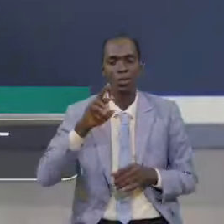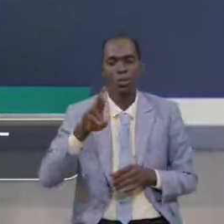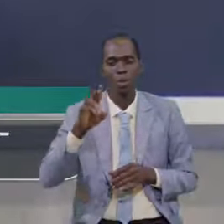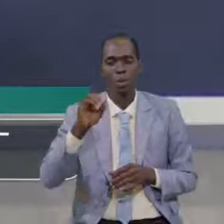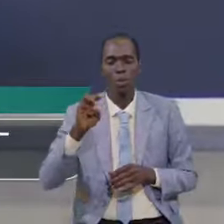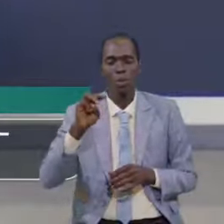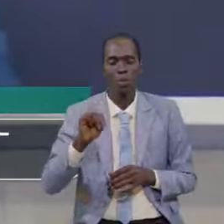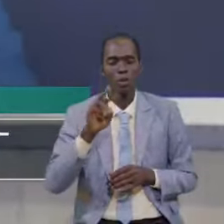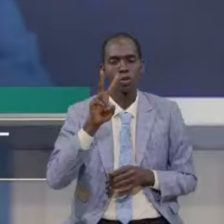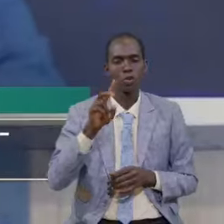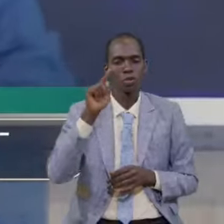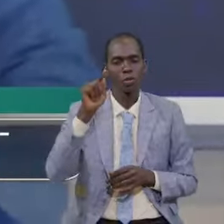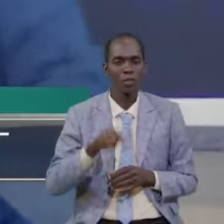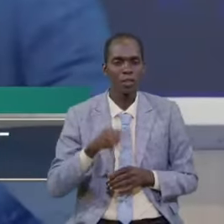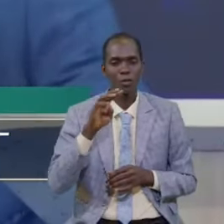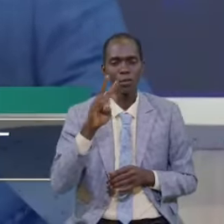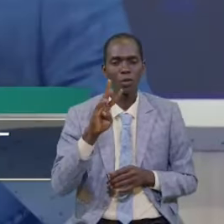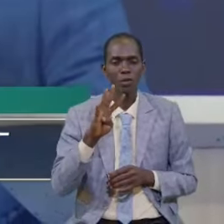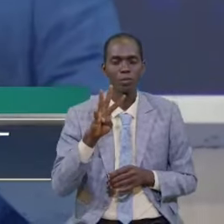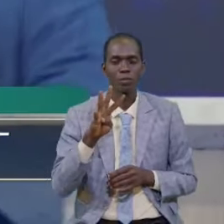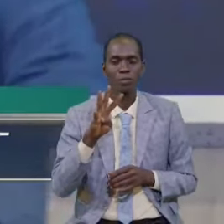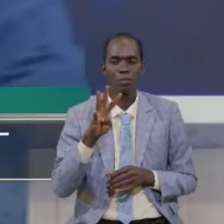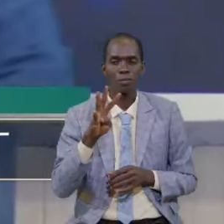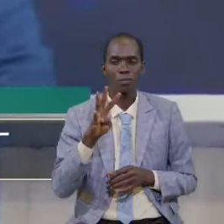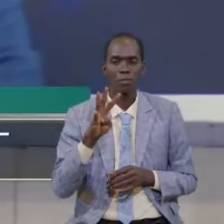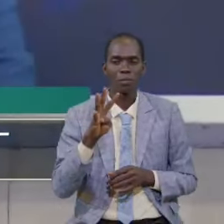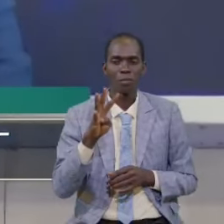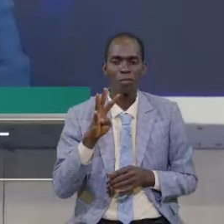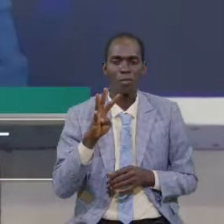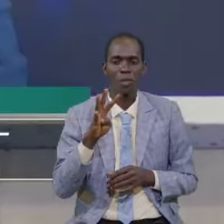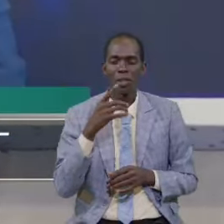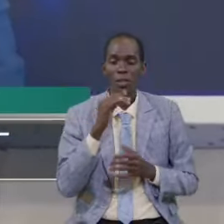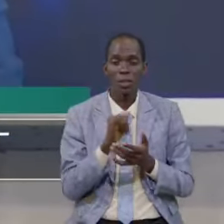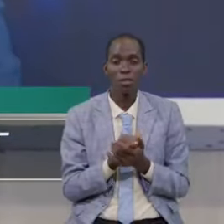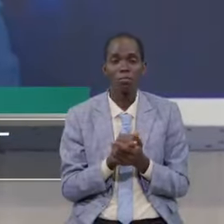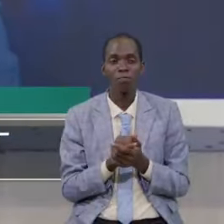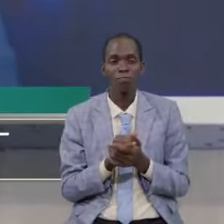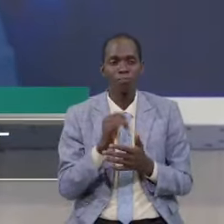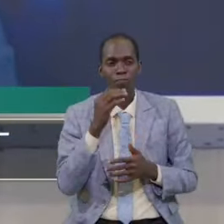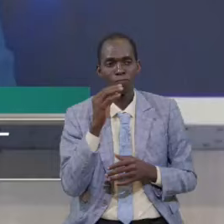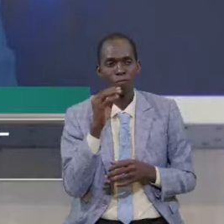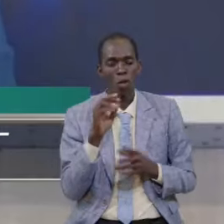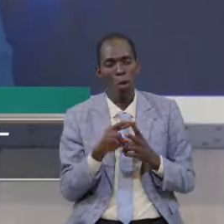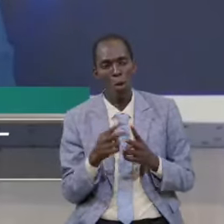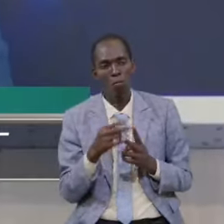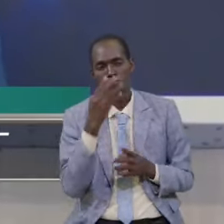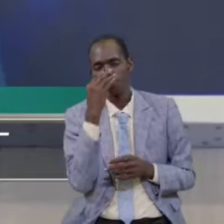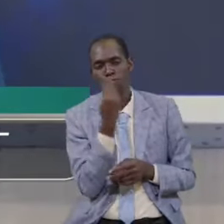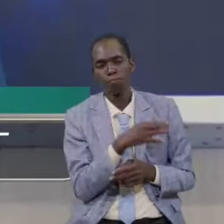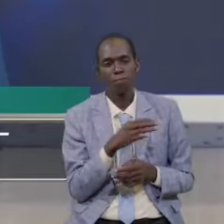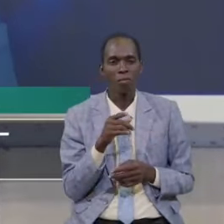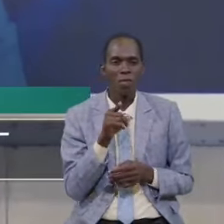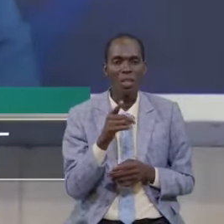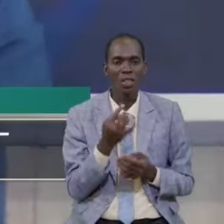4. It says, so despisest thou the riches of his goodness and forbearance and